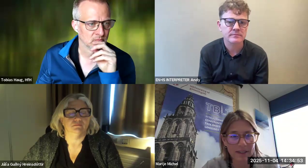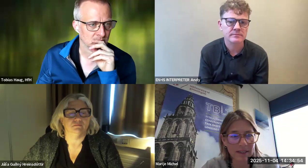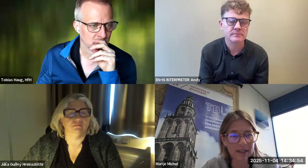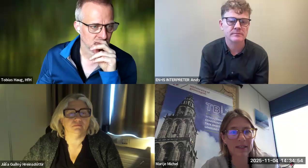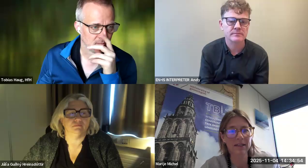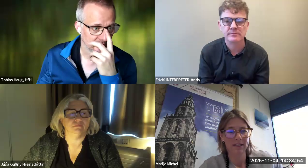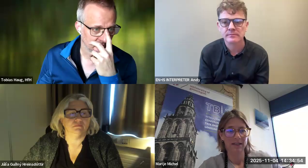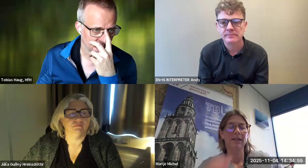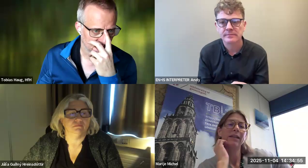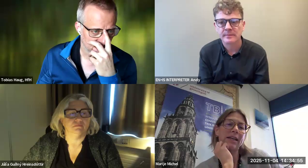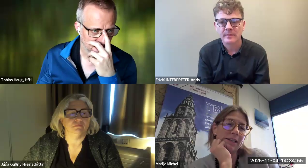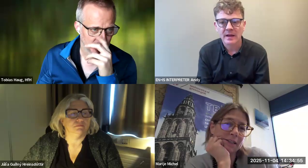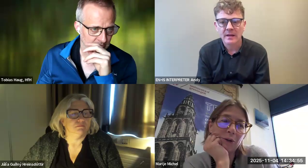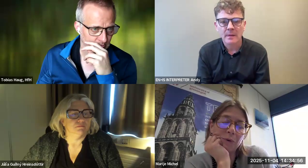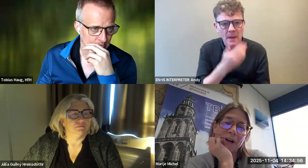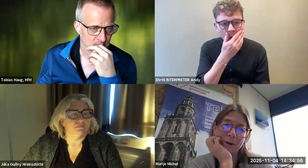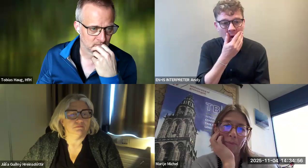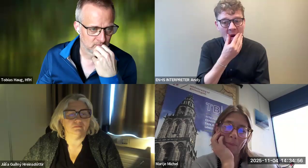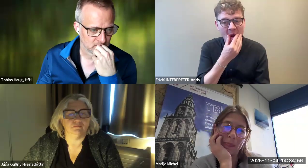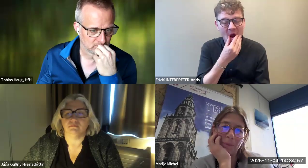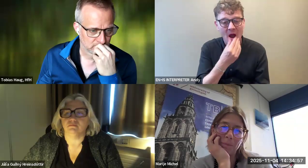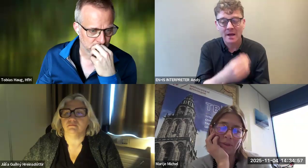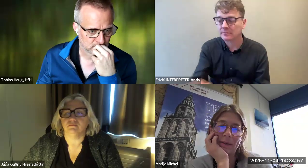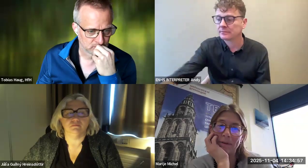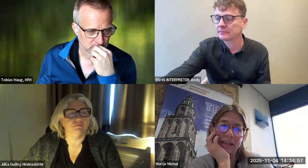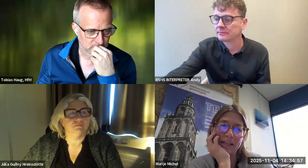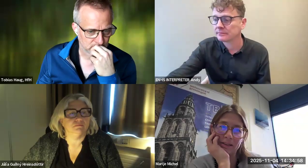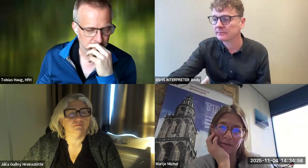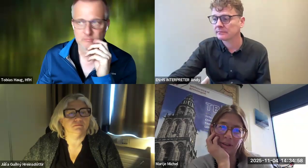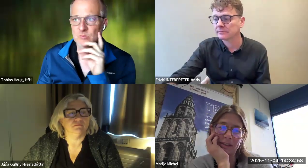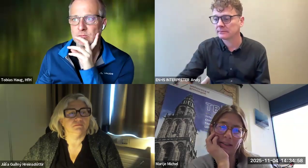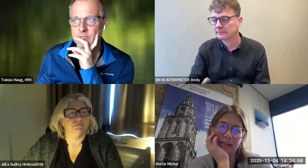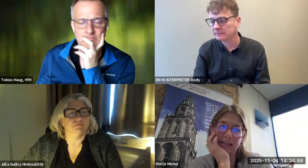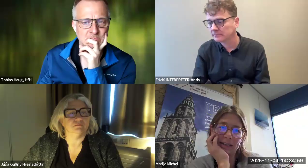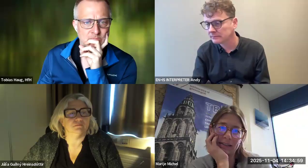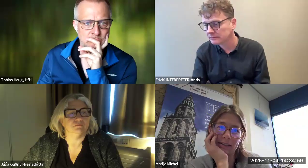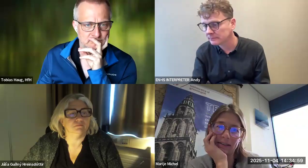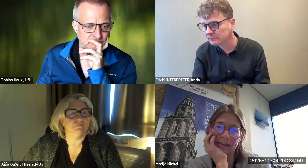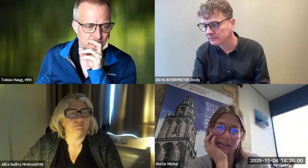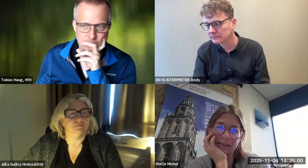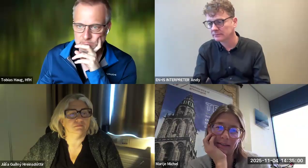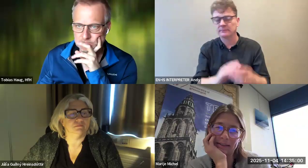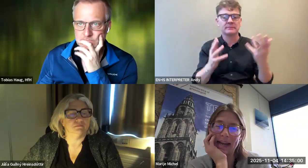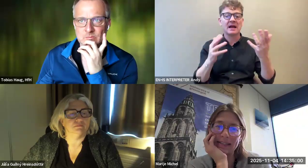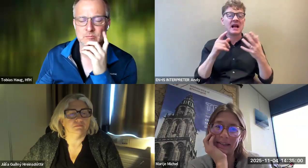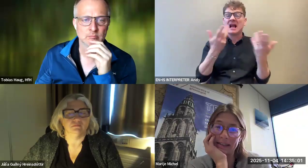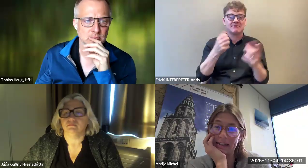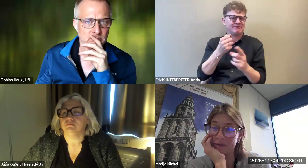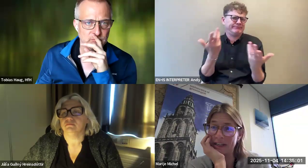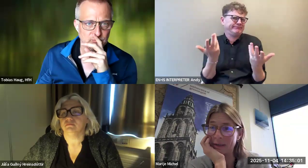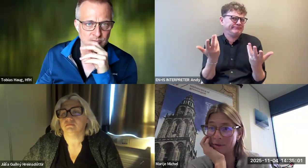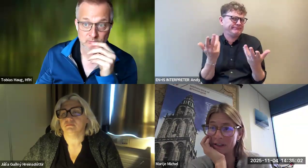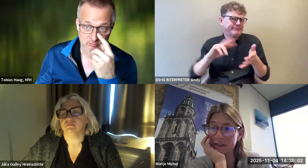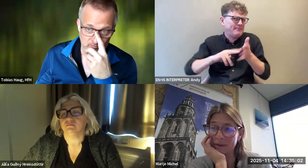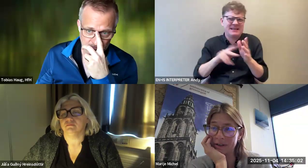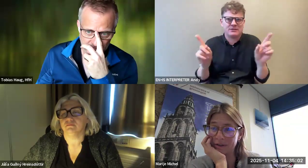Somehow there was, yeah. So the implications of all this is that task design